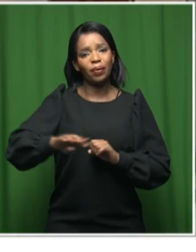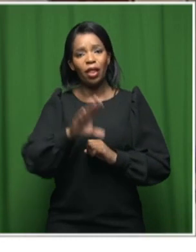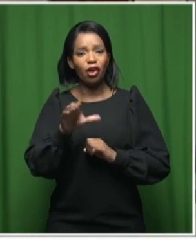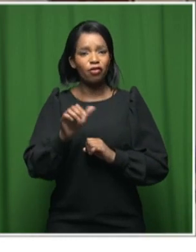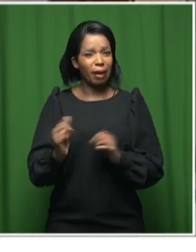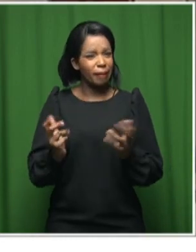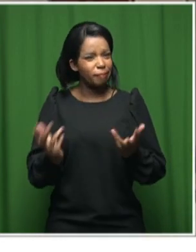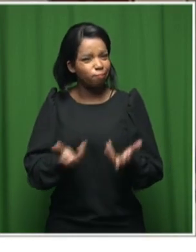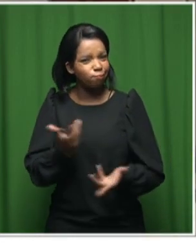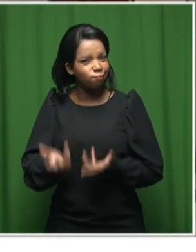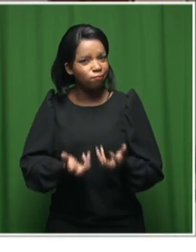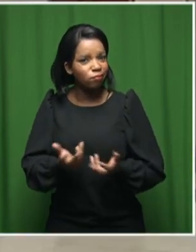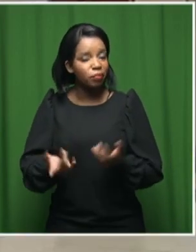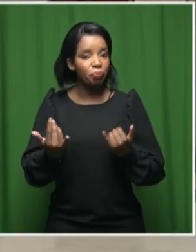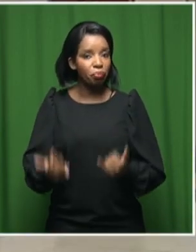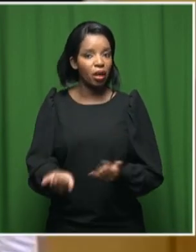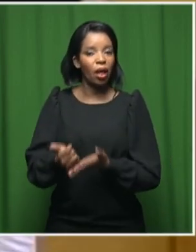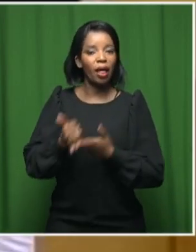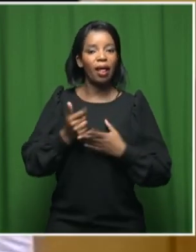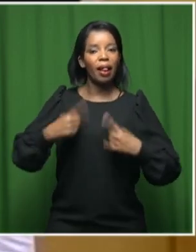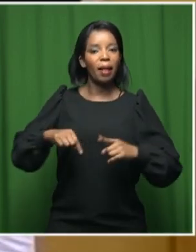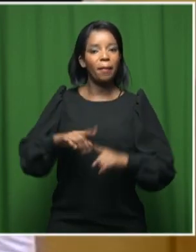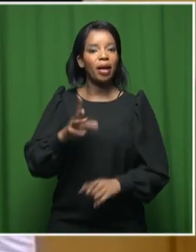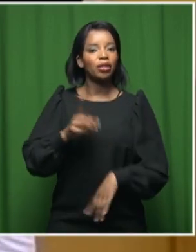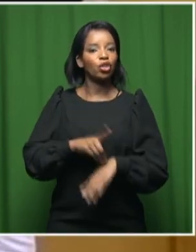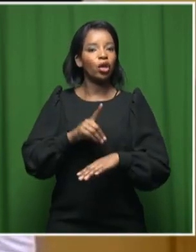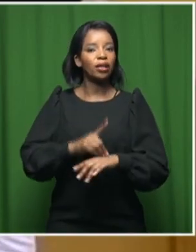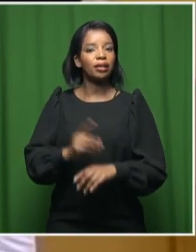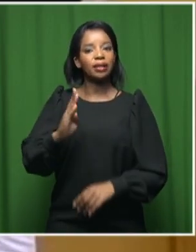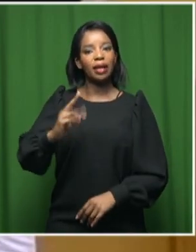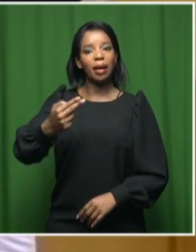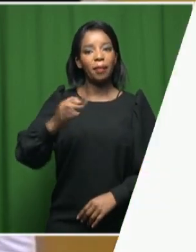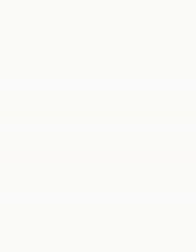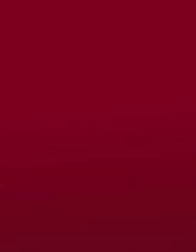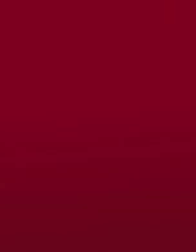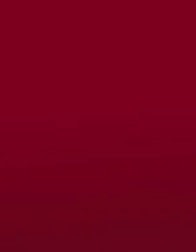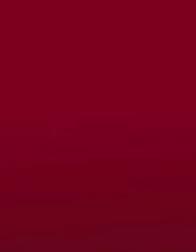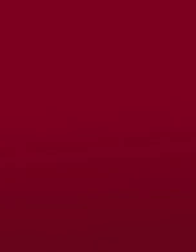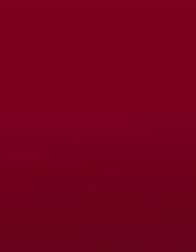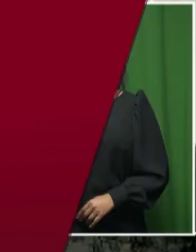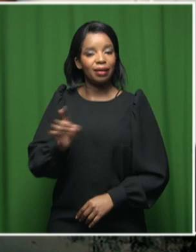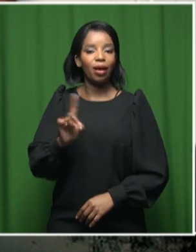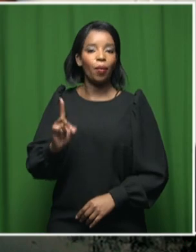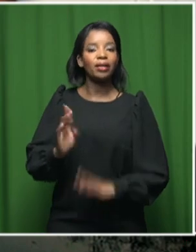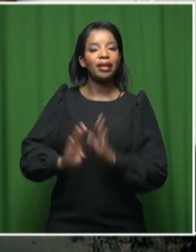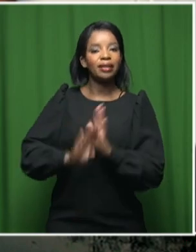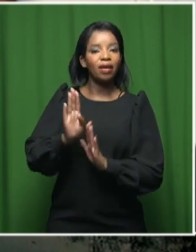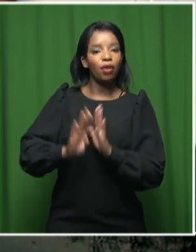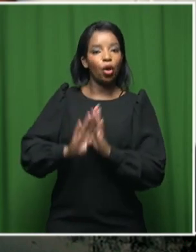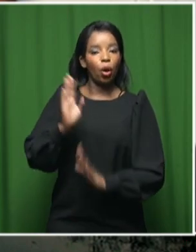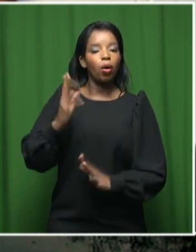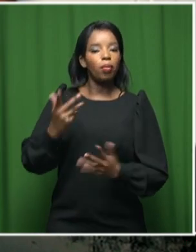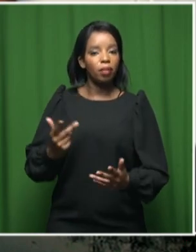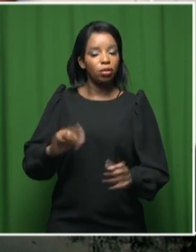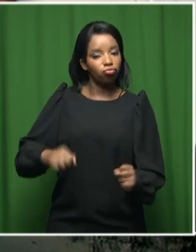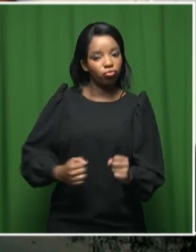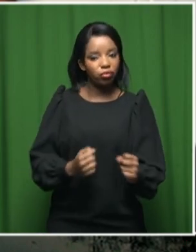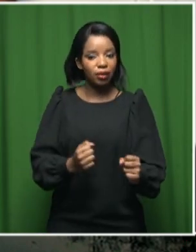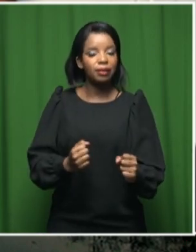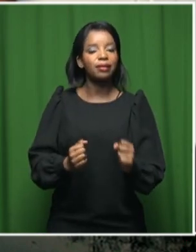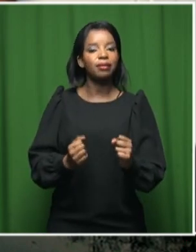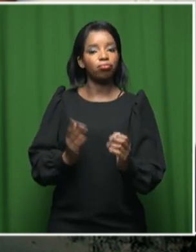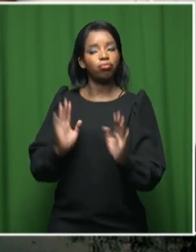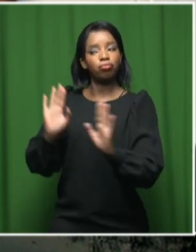this discussion, we're joined by Dr Bheki Mfeka, who's a development economist and strategist. Dr Mfeka, thanks so much for your time. Welcome to